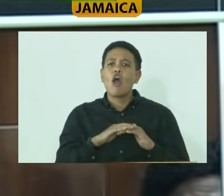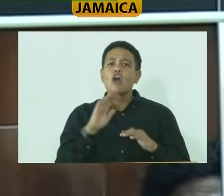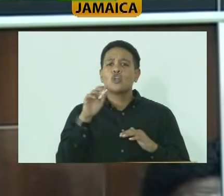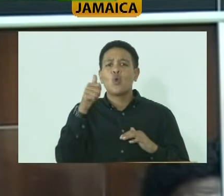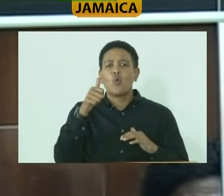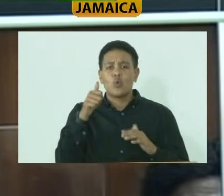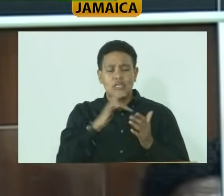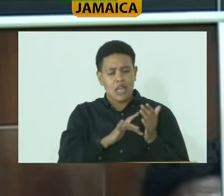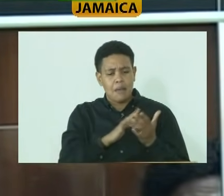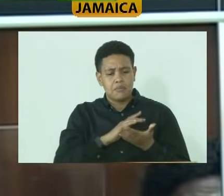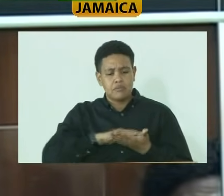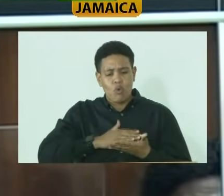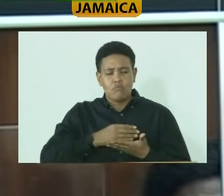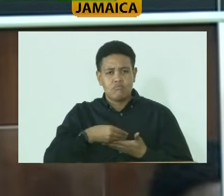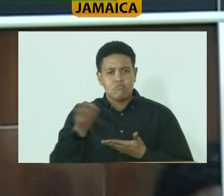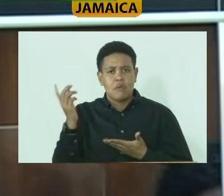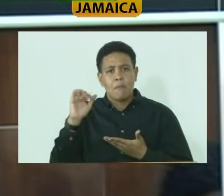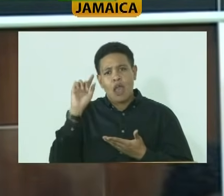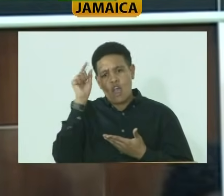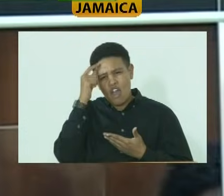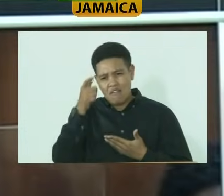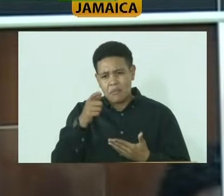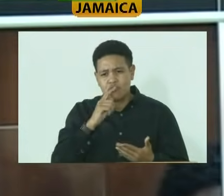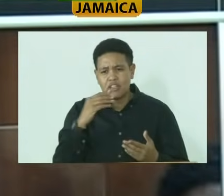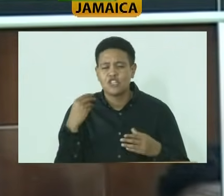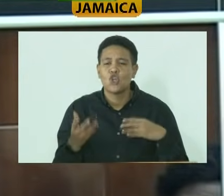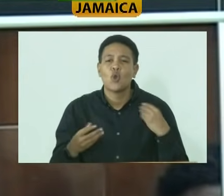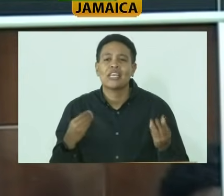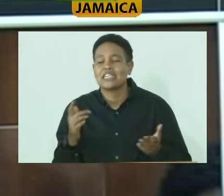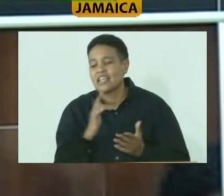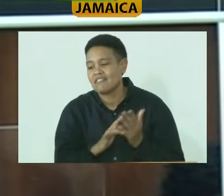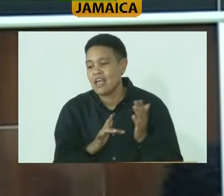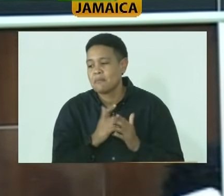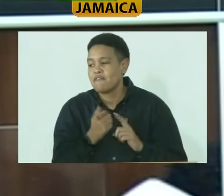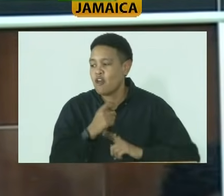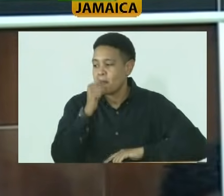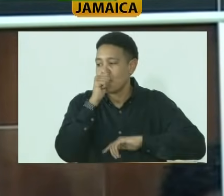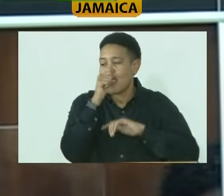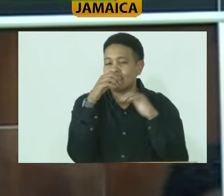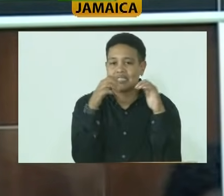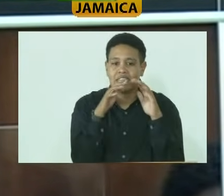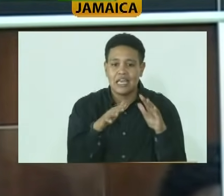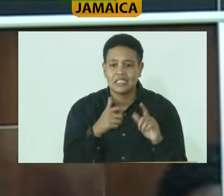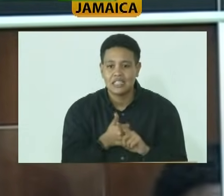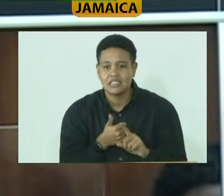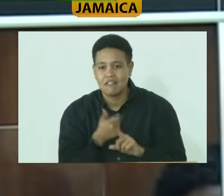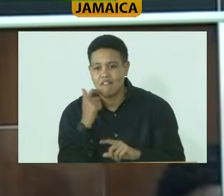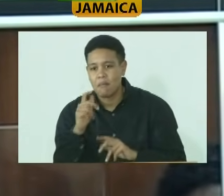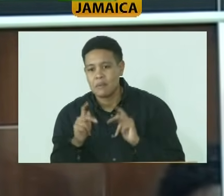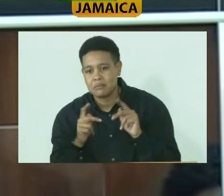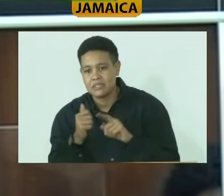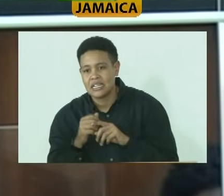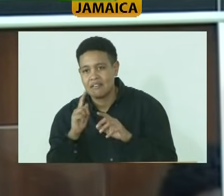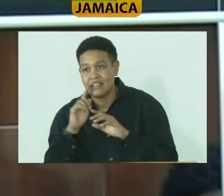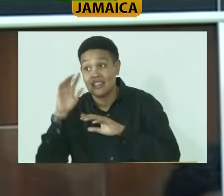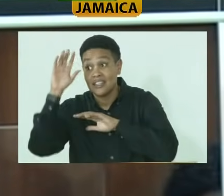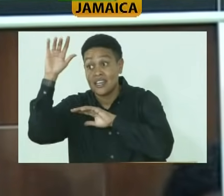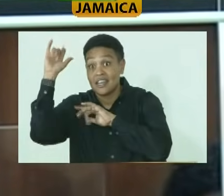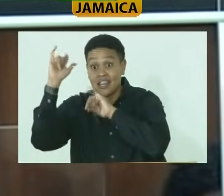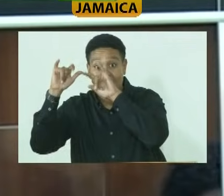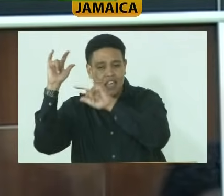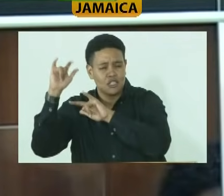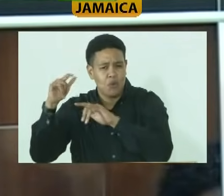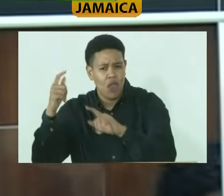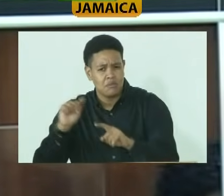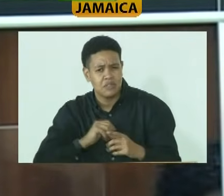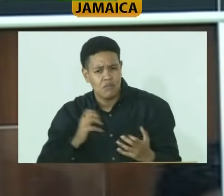Own Device program, where there were donations of tablets from the private sector, from persons in the diaspora, I just